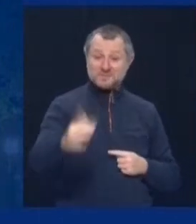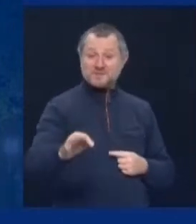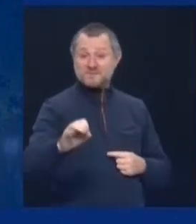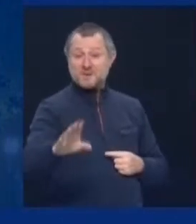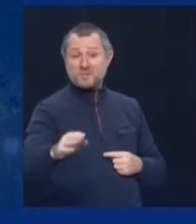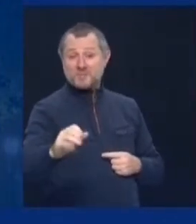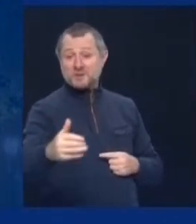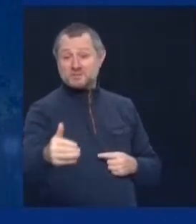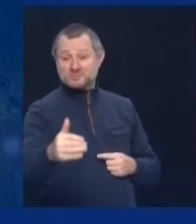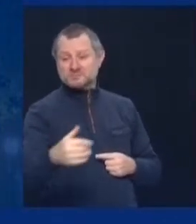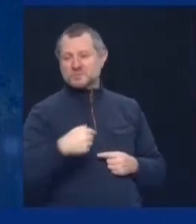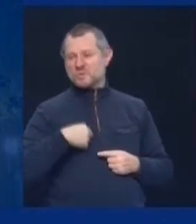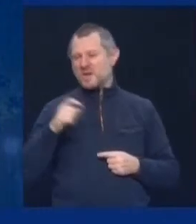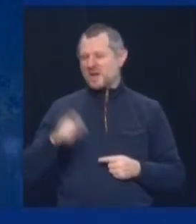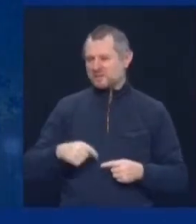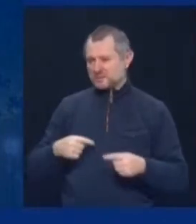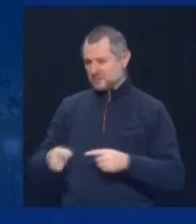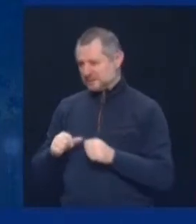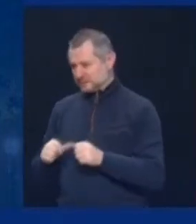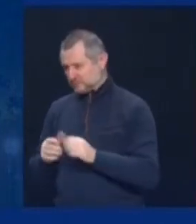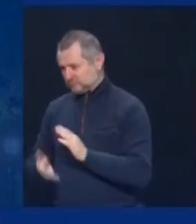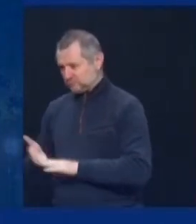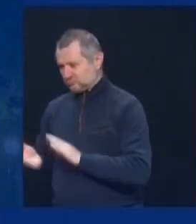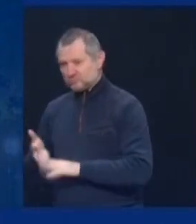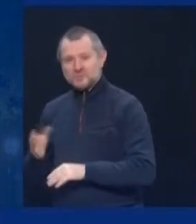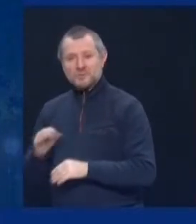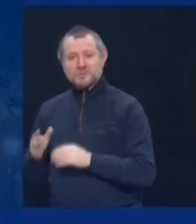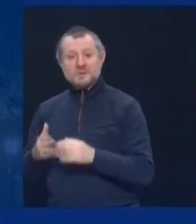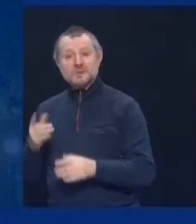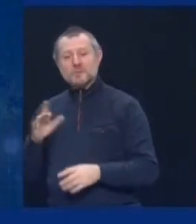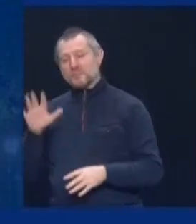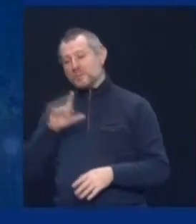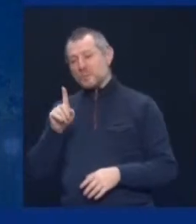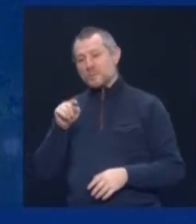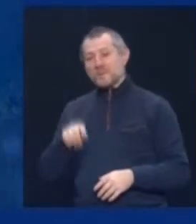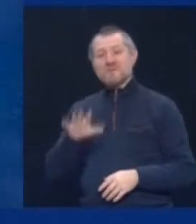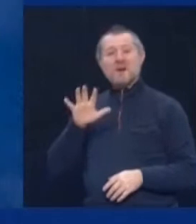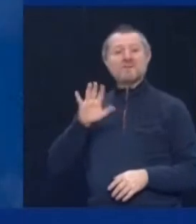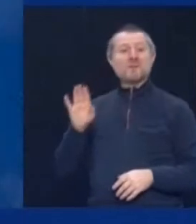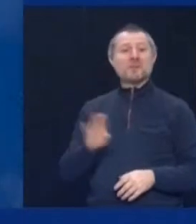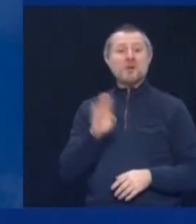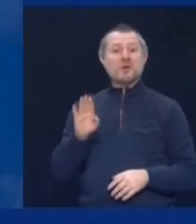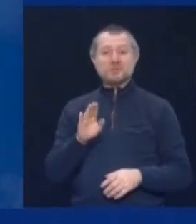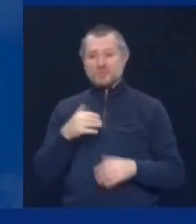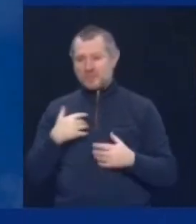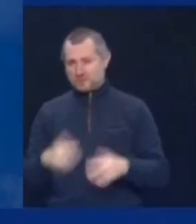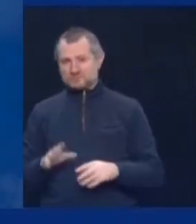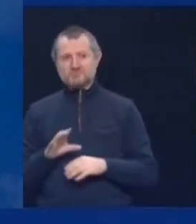to function. So we'll have up to $1.5 billion that we will advance until that point.